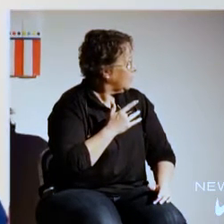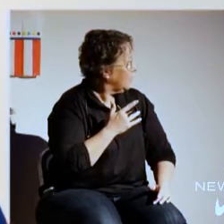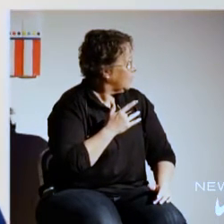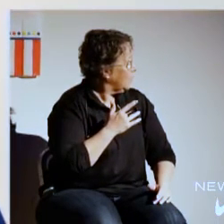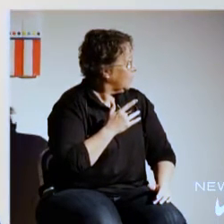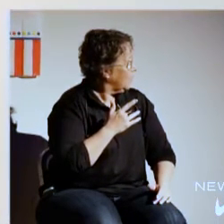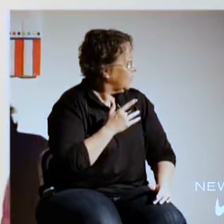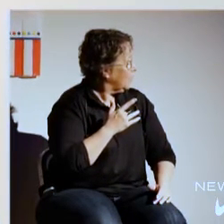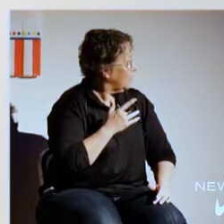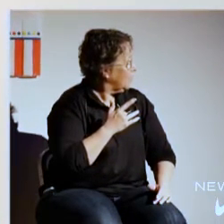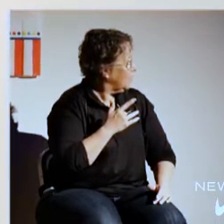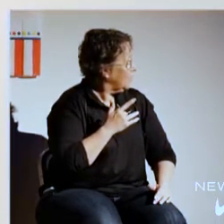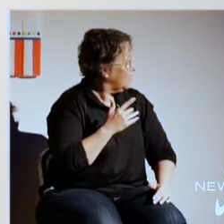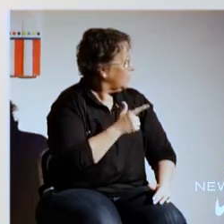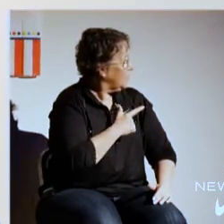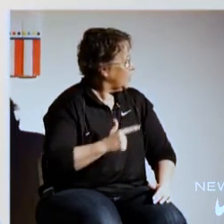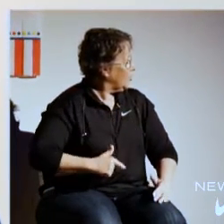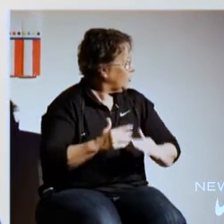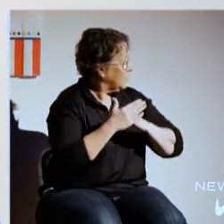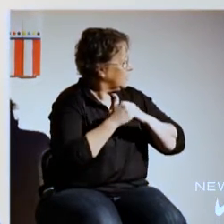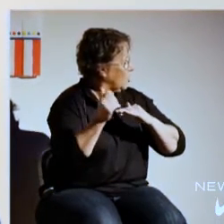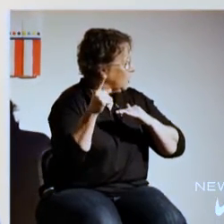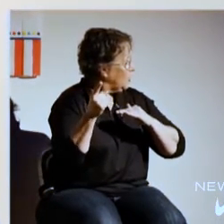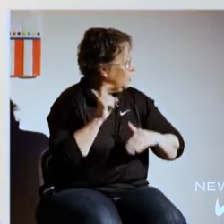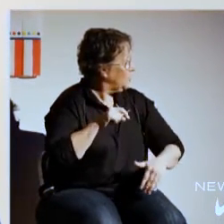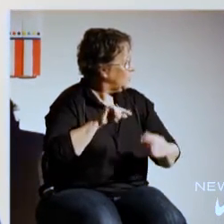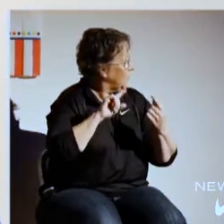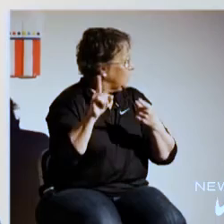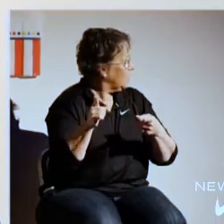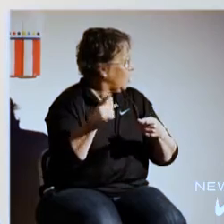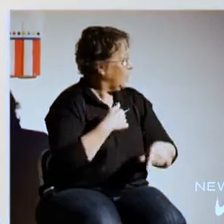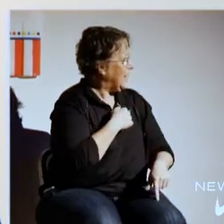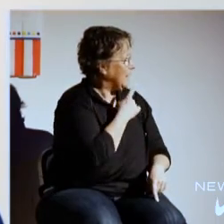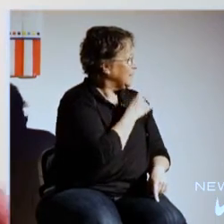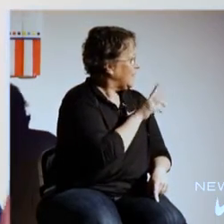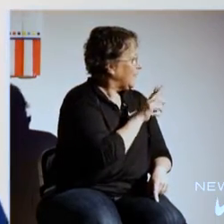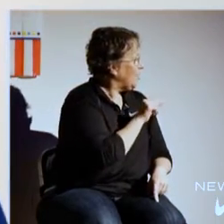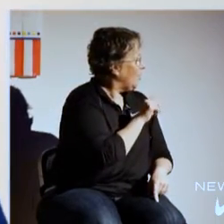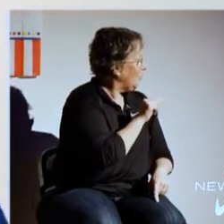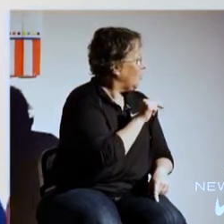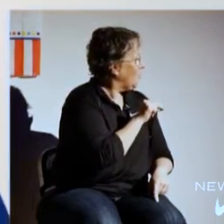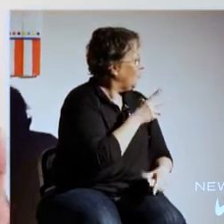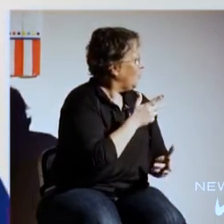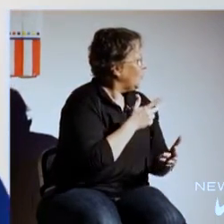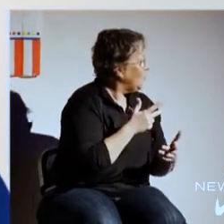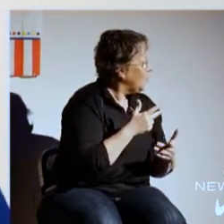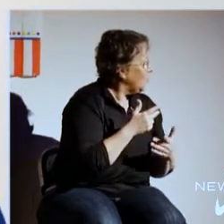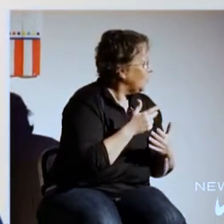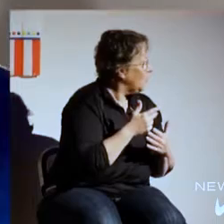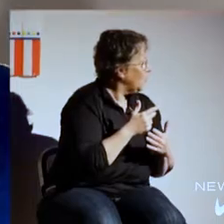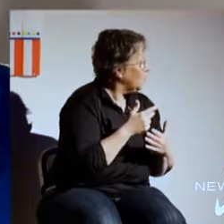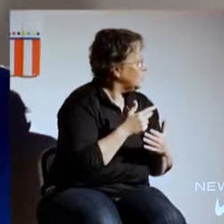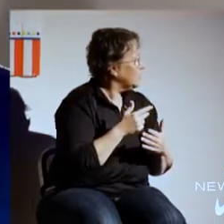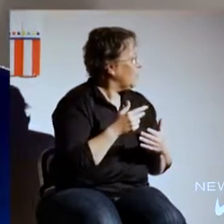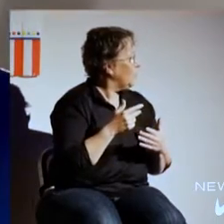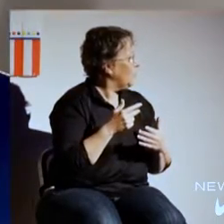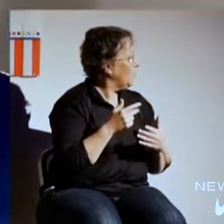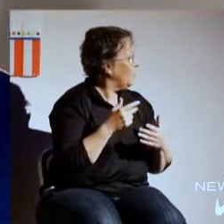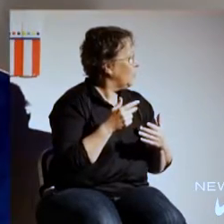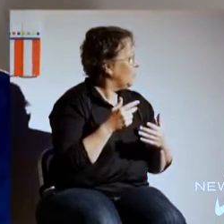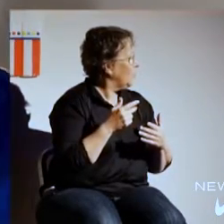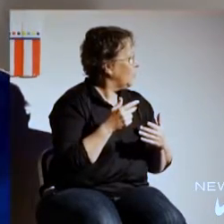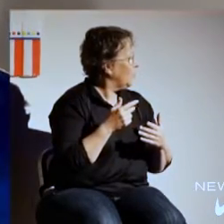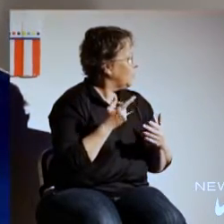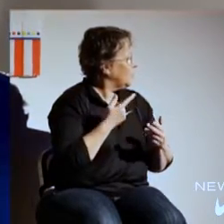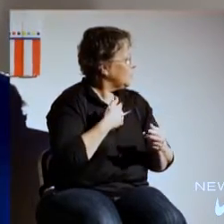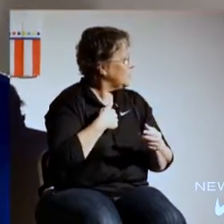need to go. And I still said no. And I realized it was kind of pointless to say no, so I went anyways. So I just sat down